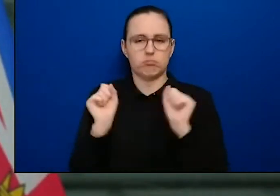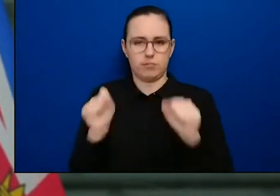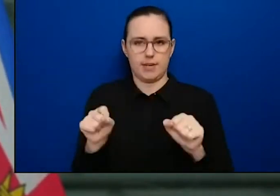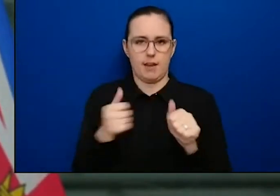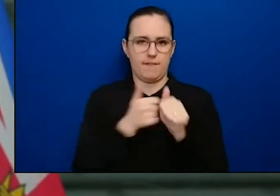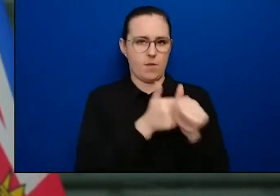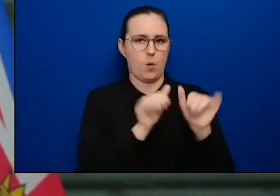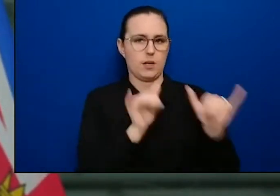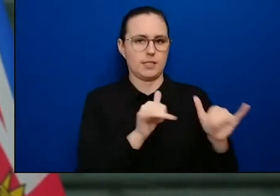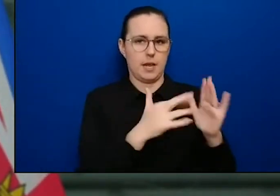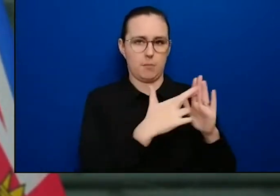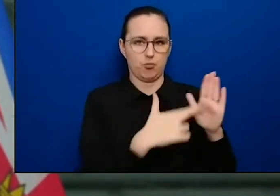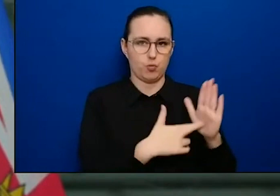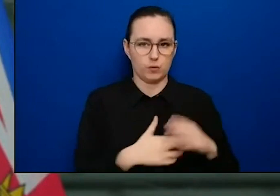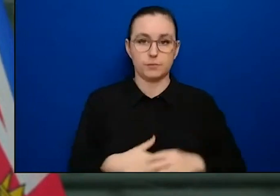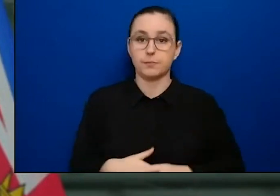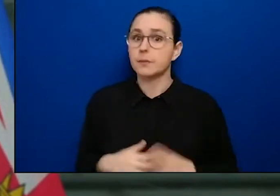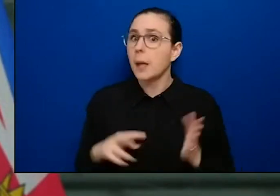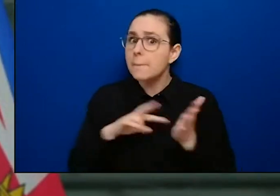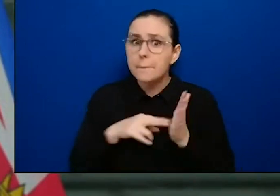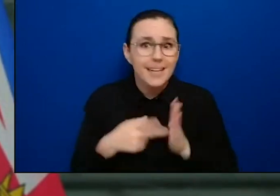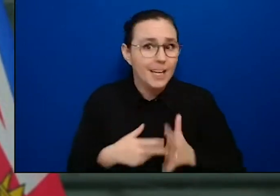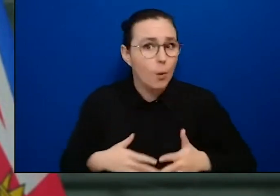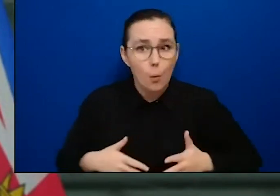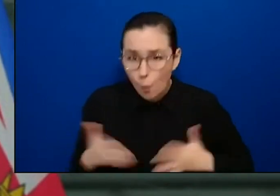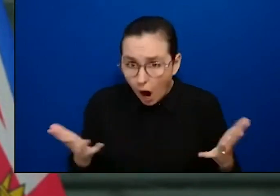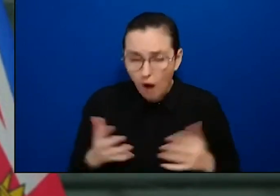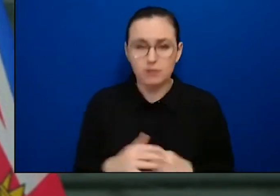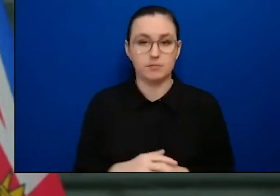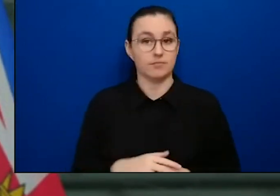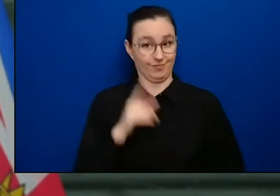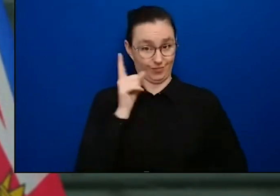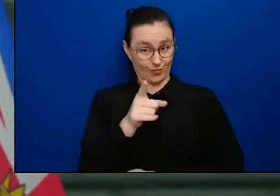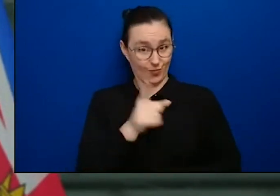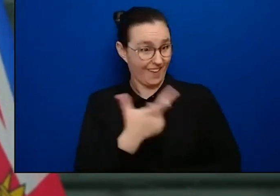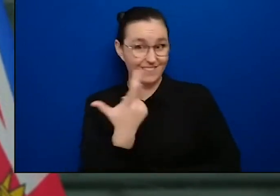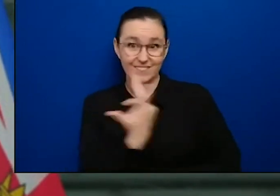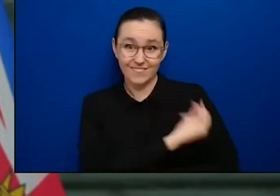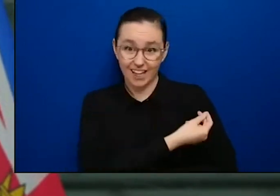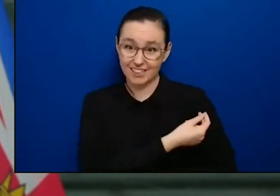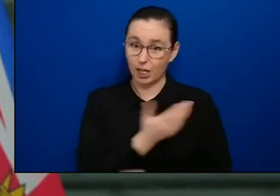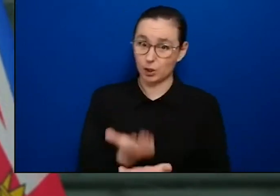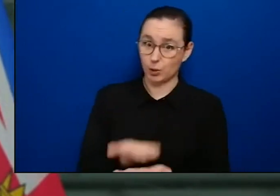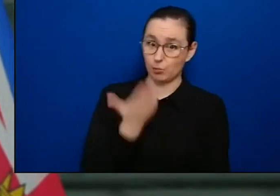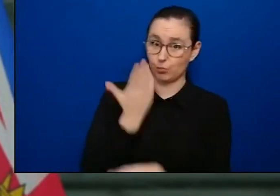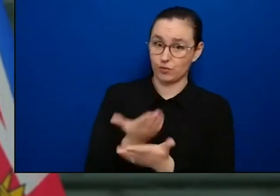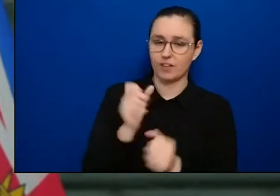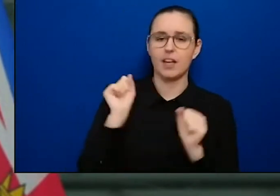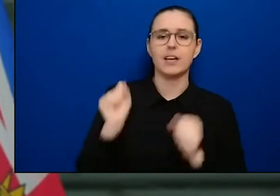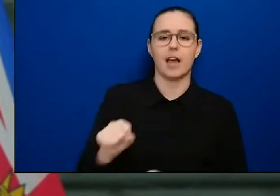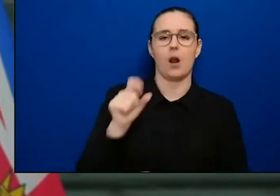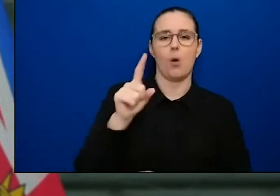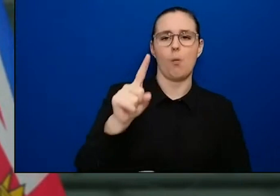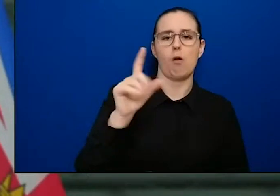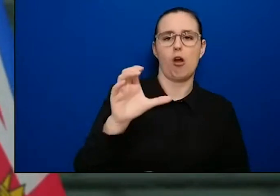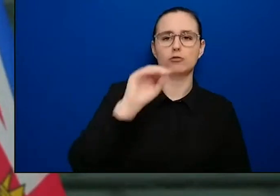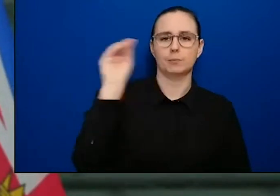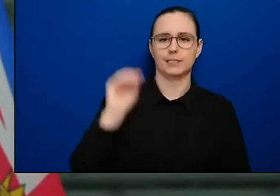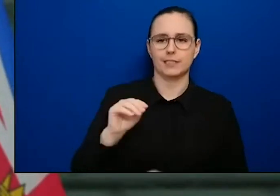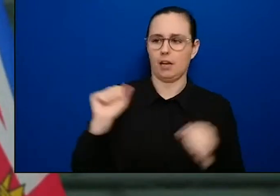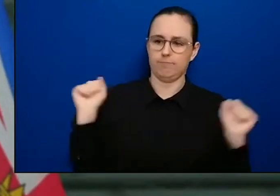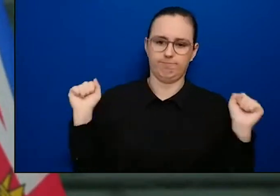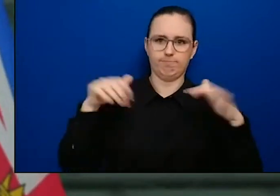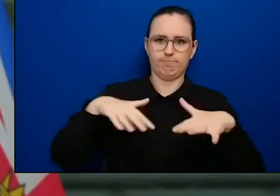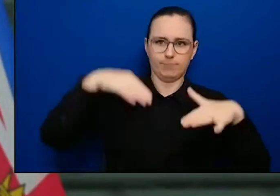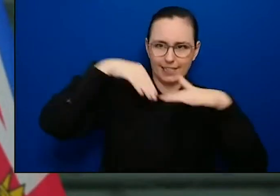have 100% capacity when the vaccine card is being used, for example. In